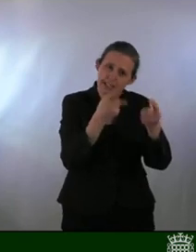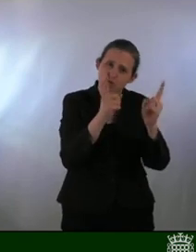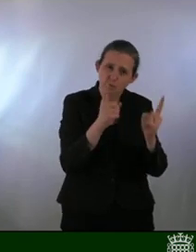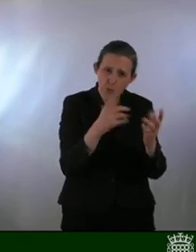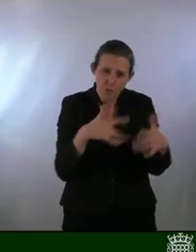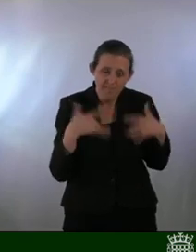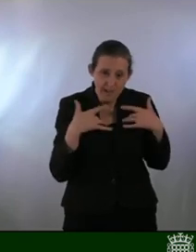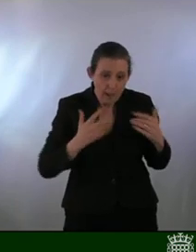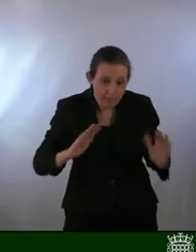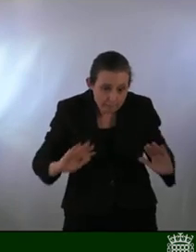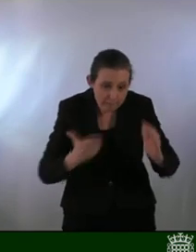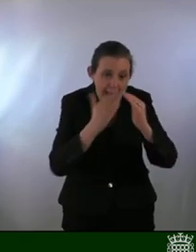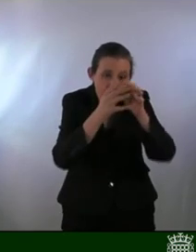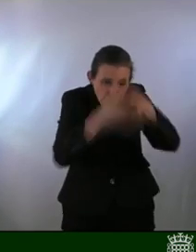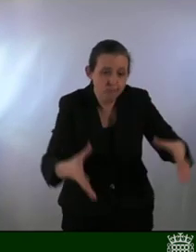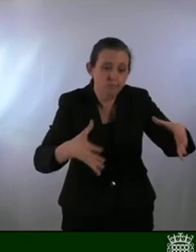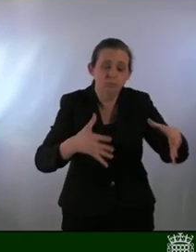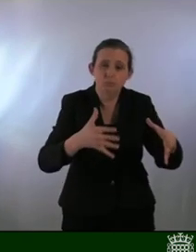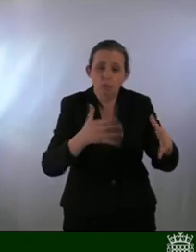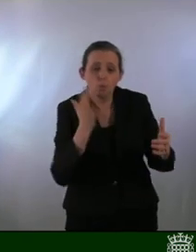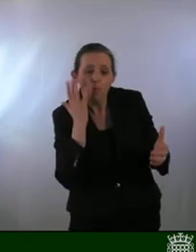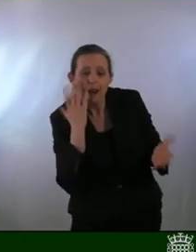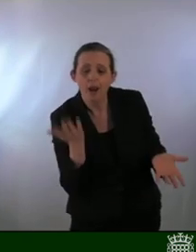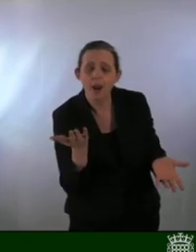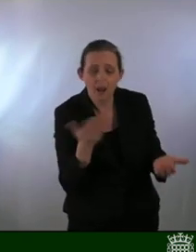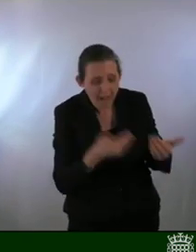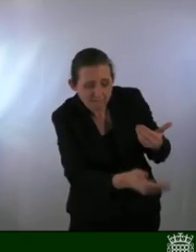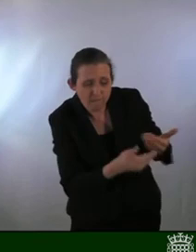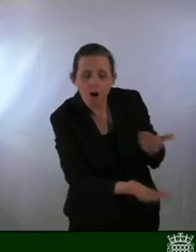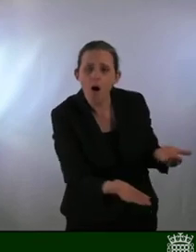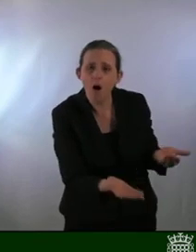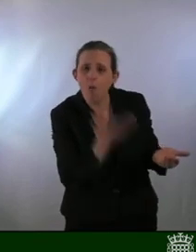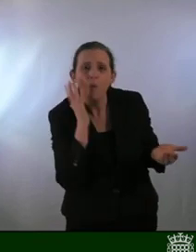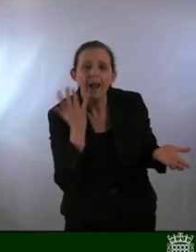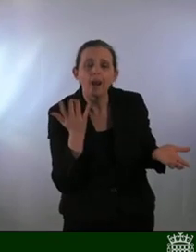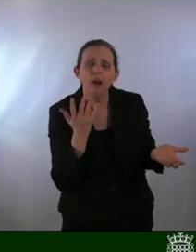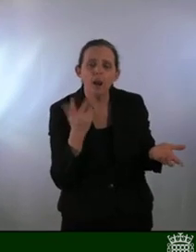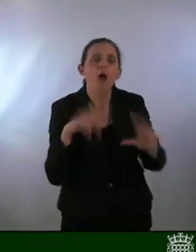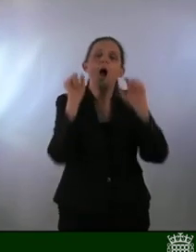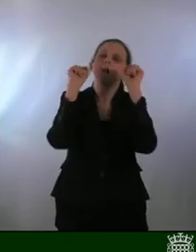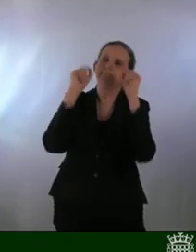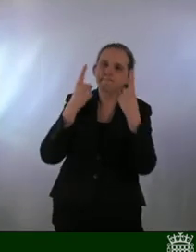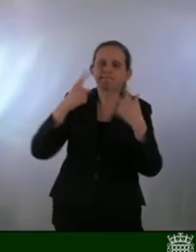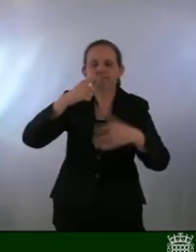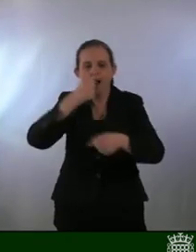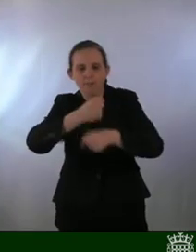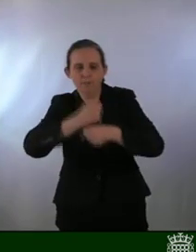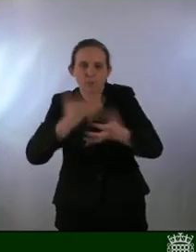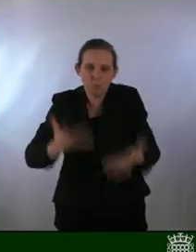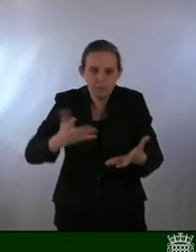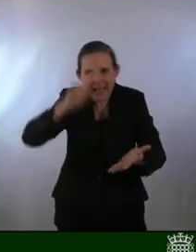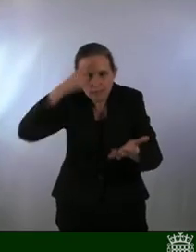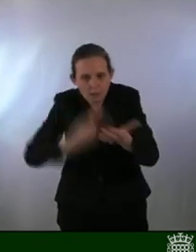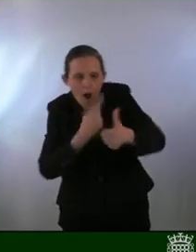are? And while I understand the reasoning for the decisions he has made today, or the government have made, surely there will now come